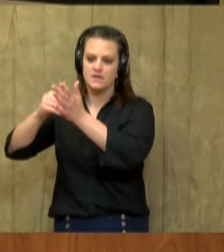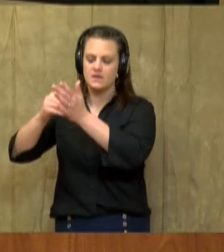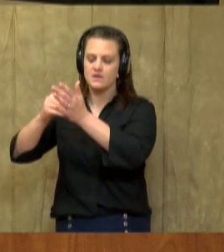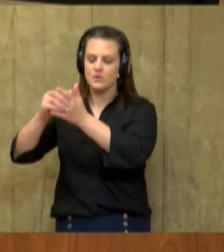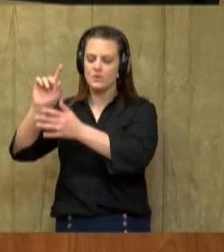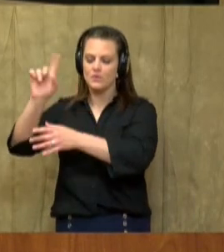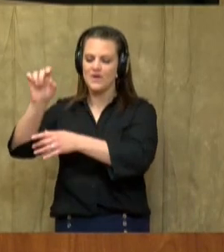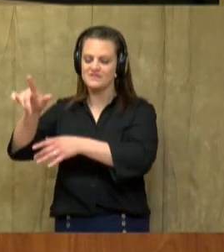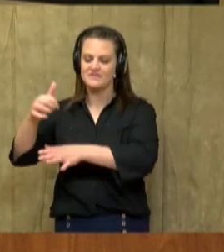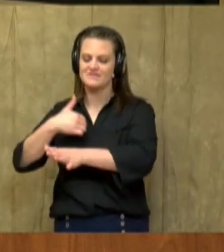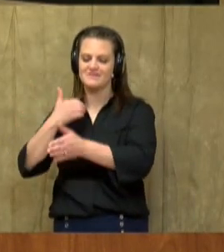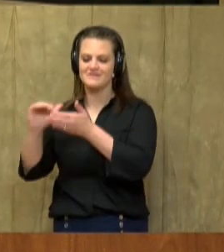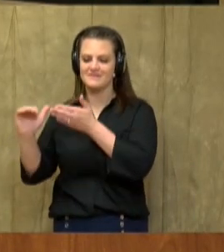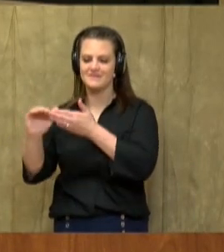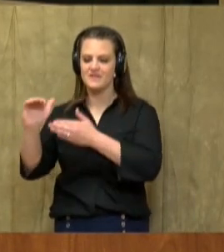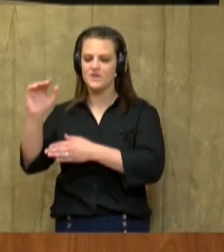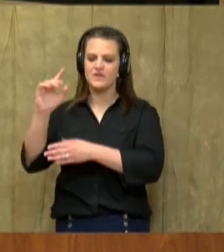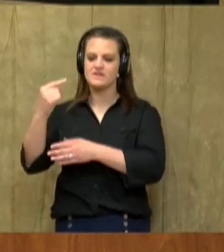Restate the question,